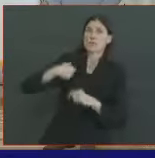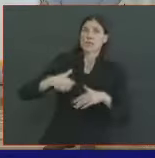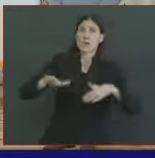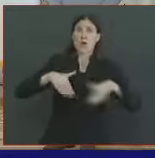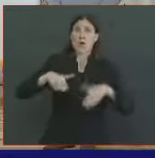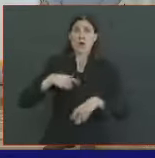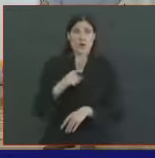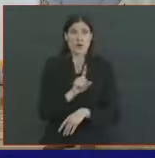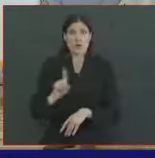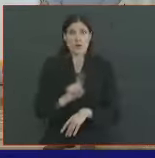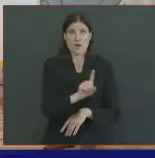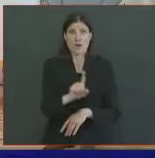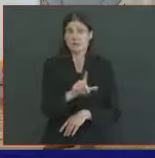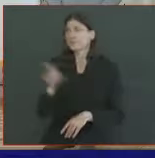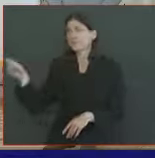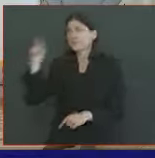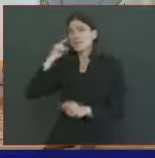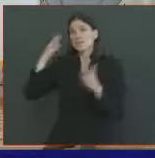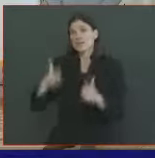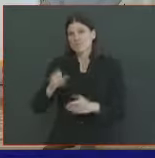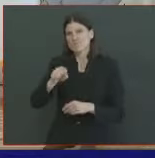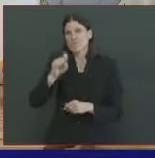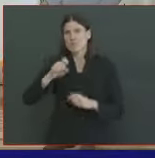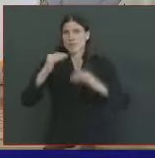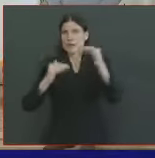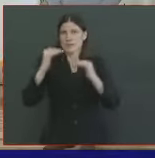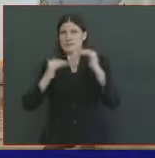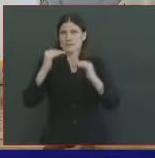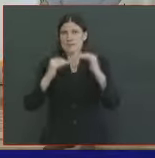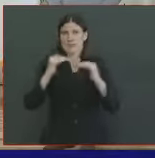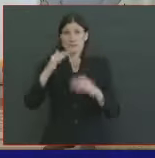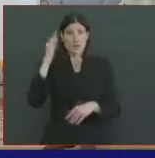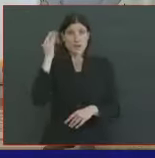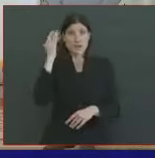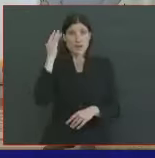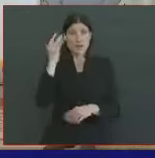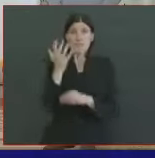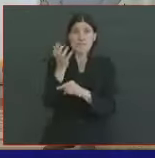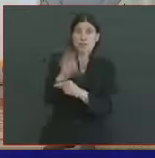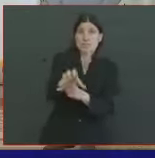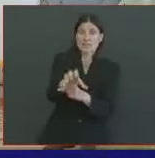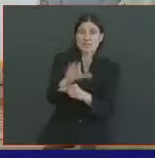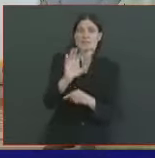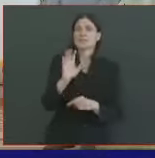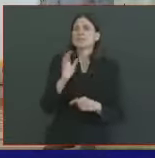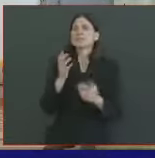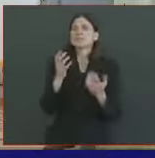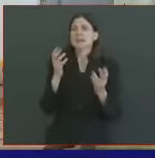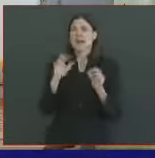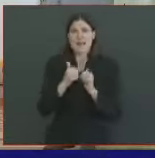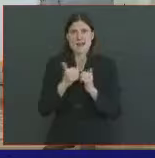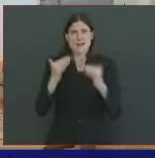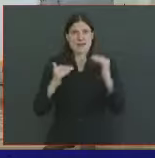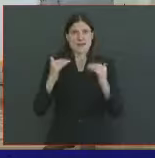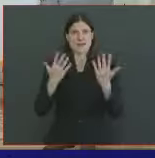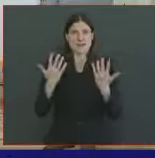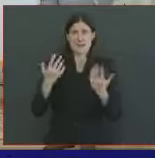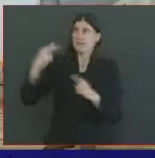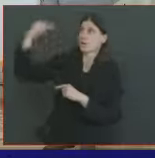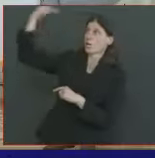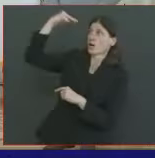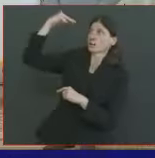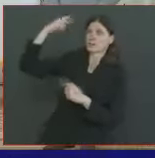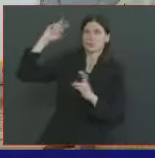forcing someone to do it, we'd encourage them to opt in. But we're looking at all kinds of different apps around